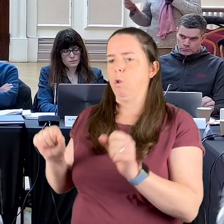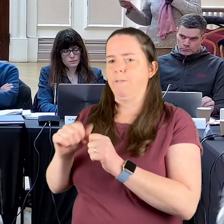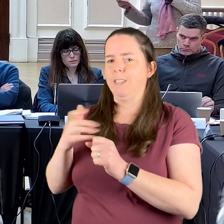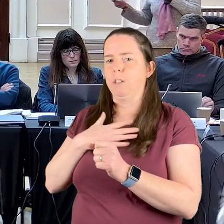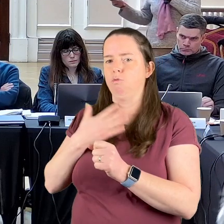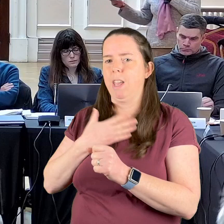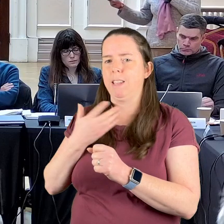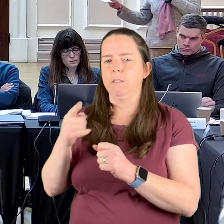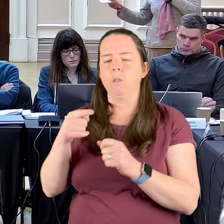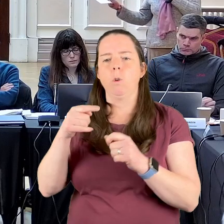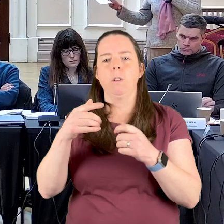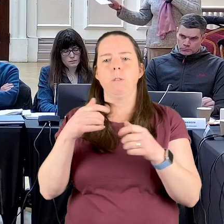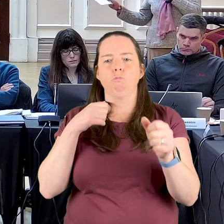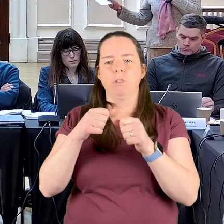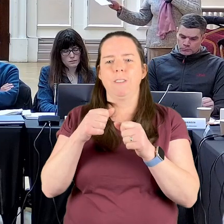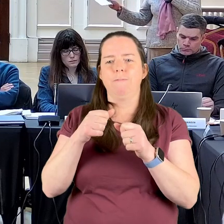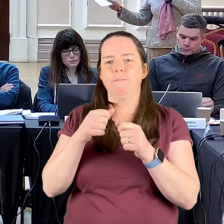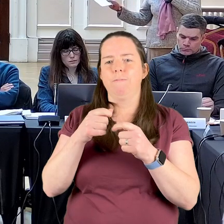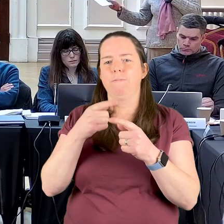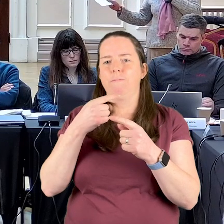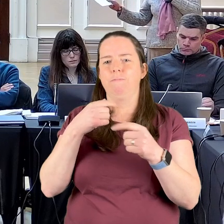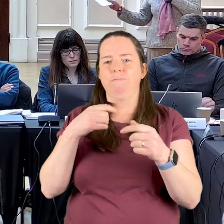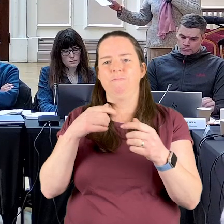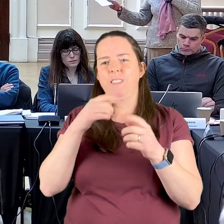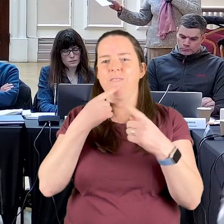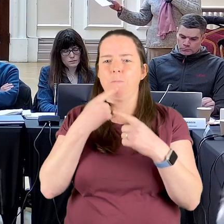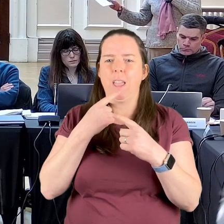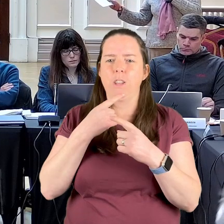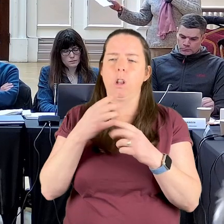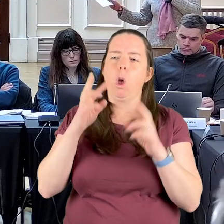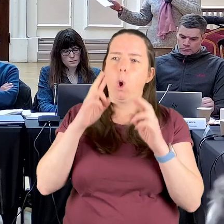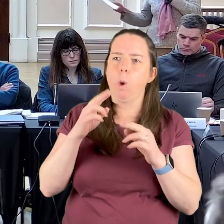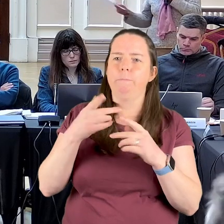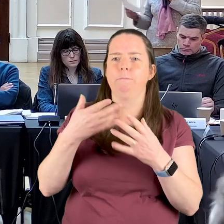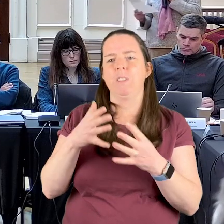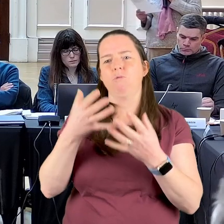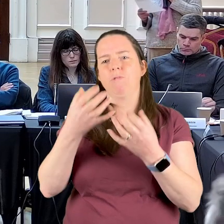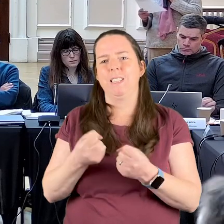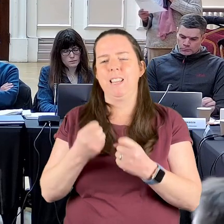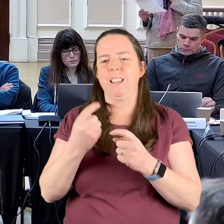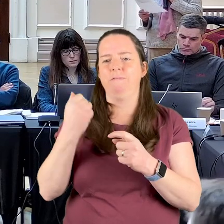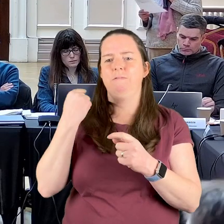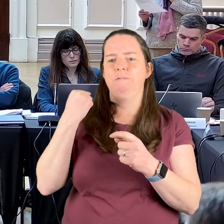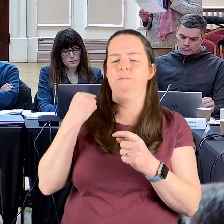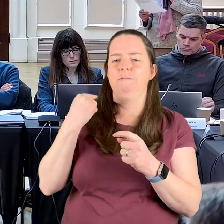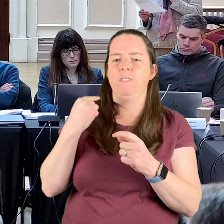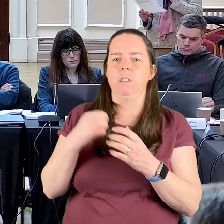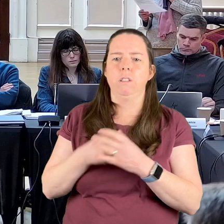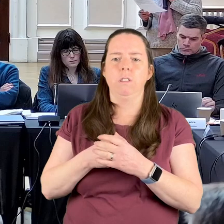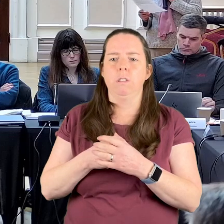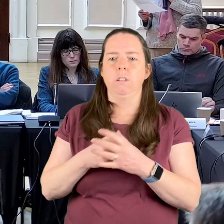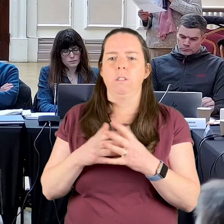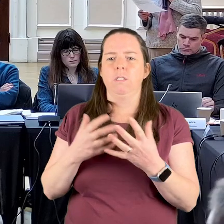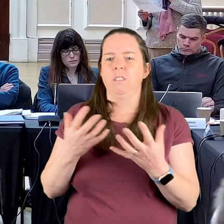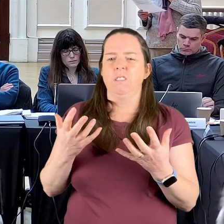that brief set of information that I hoped that you'd all received,